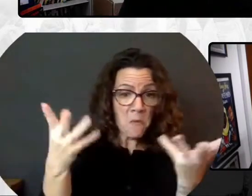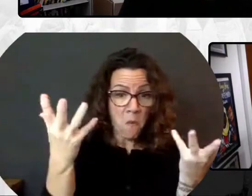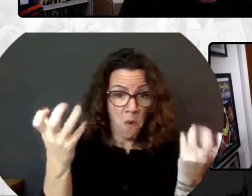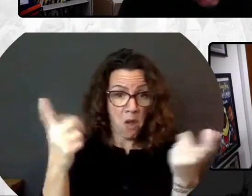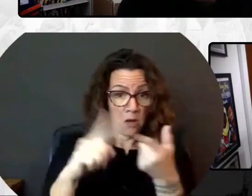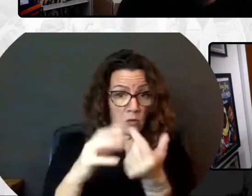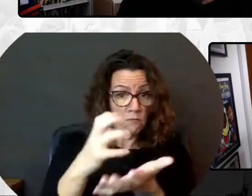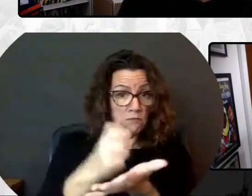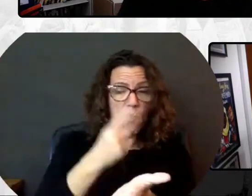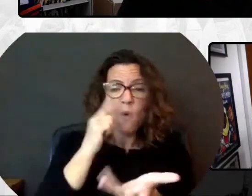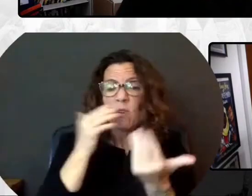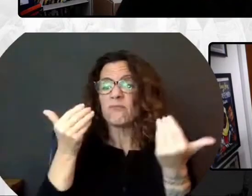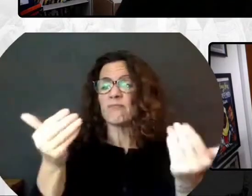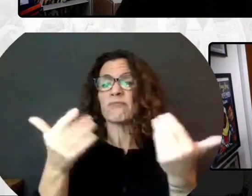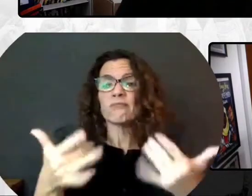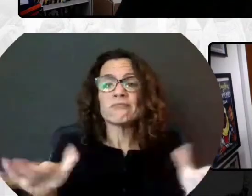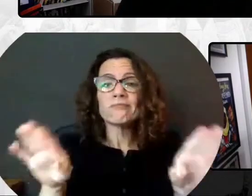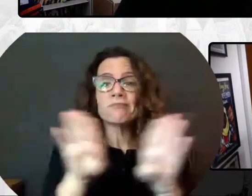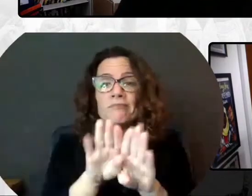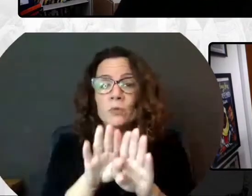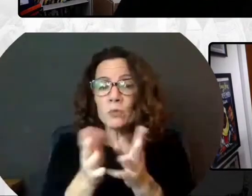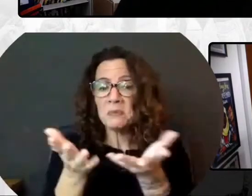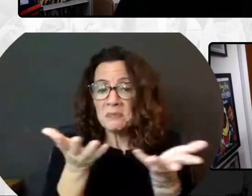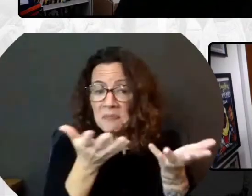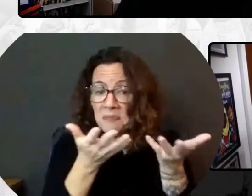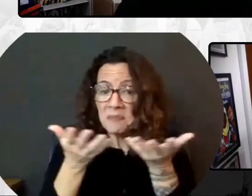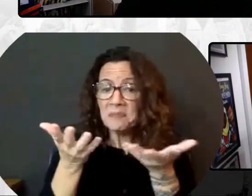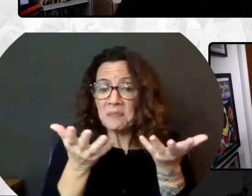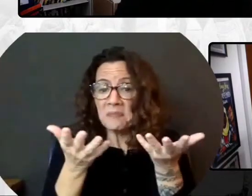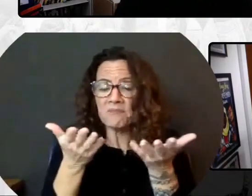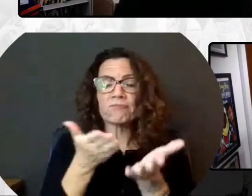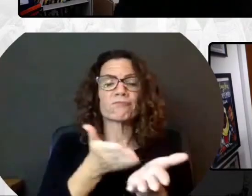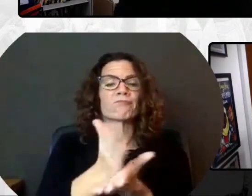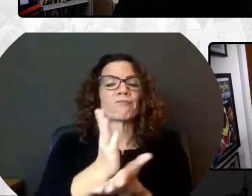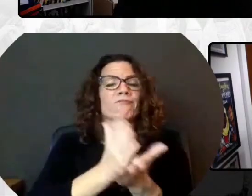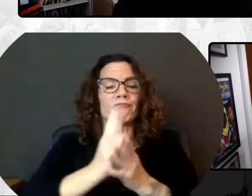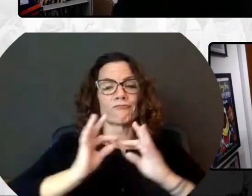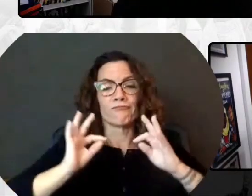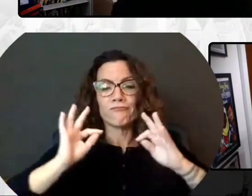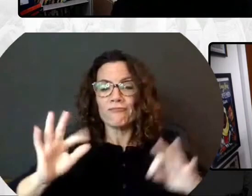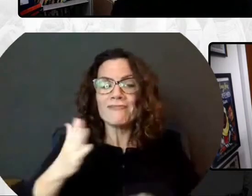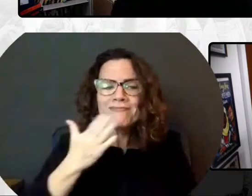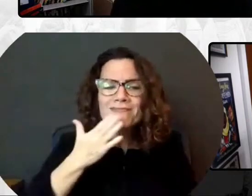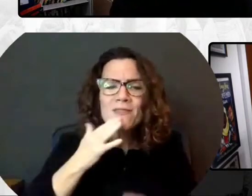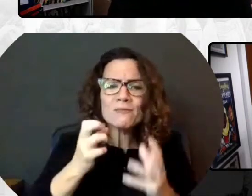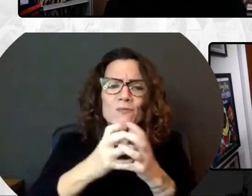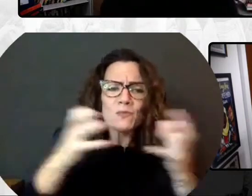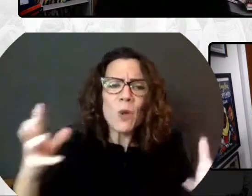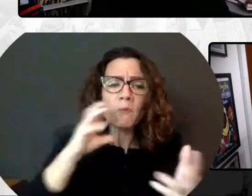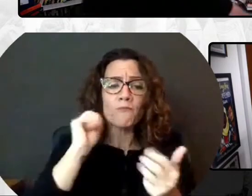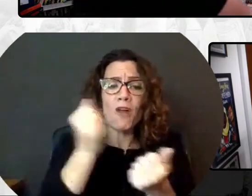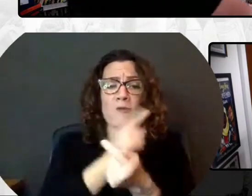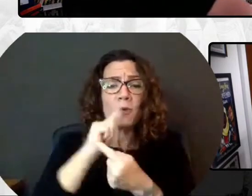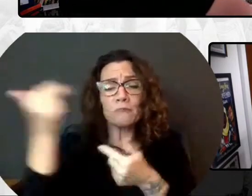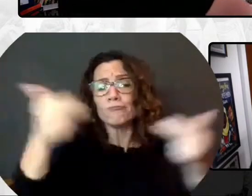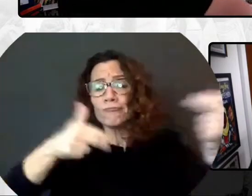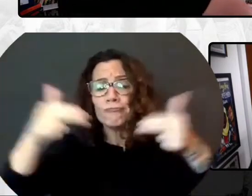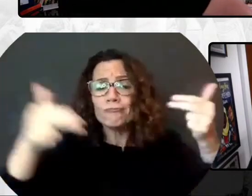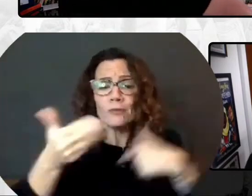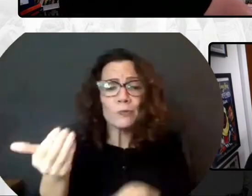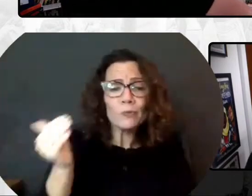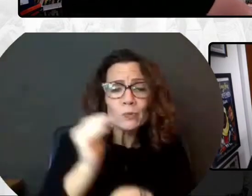All right, great. So thank you so much to everyone who joined us tonight. Thank you to our panelists,